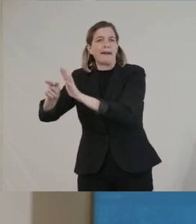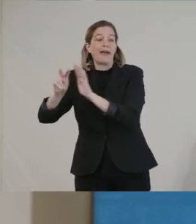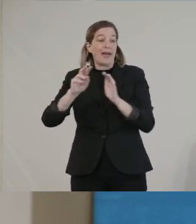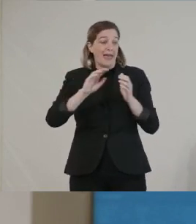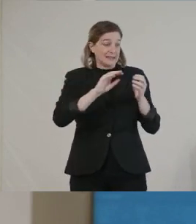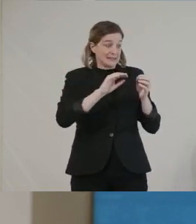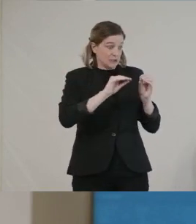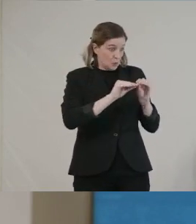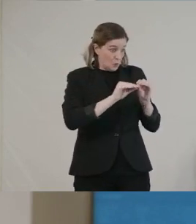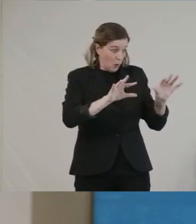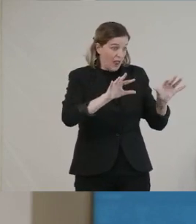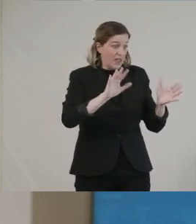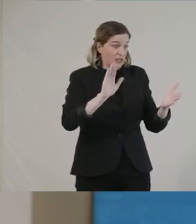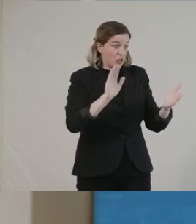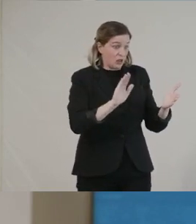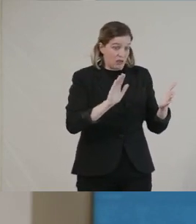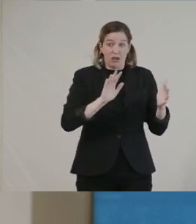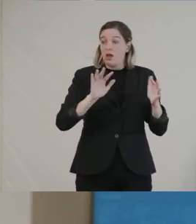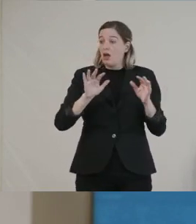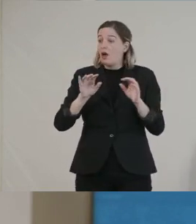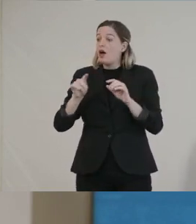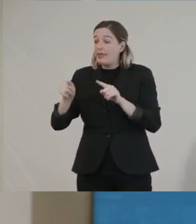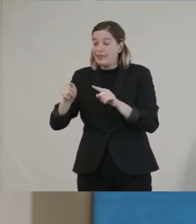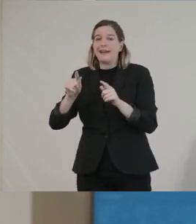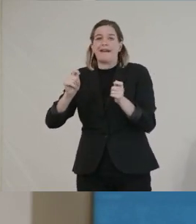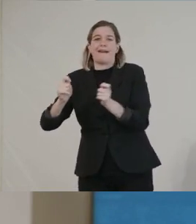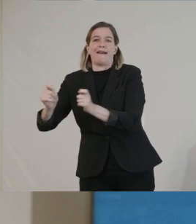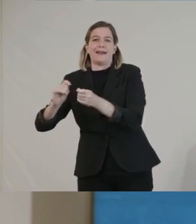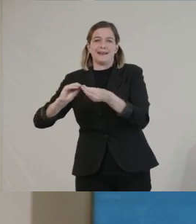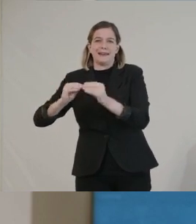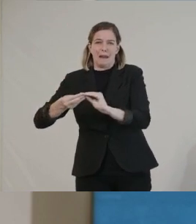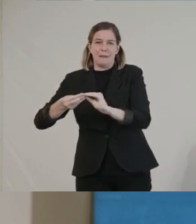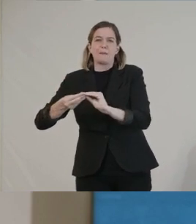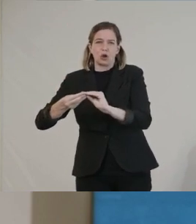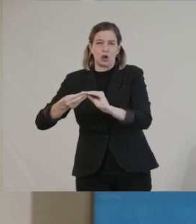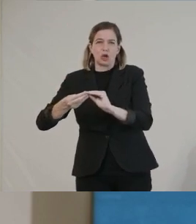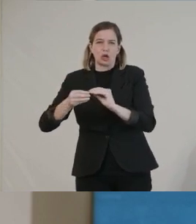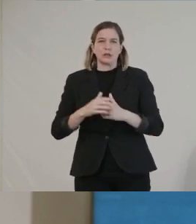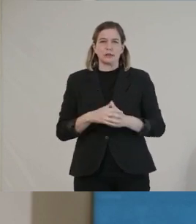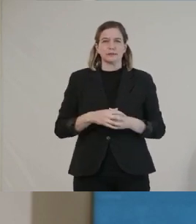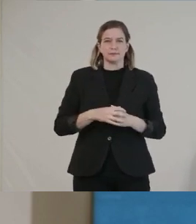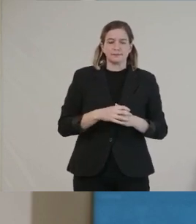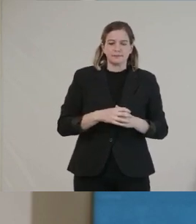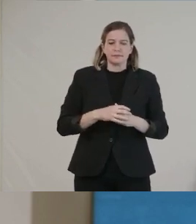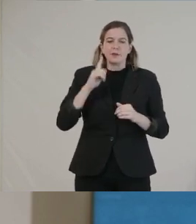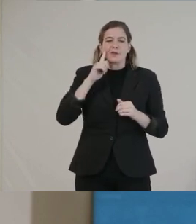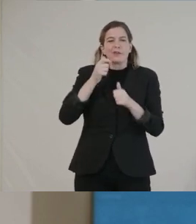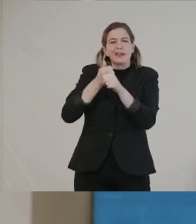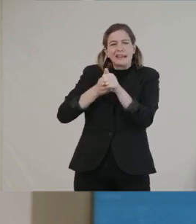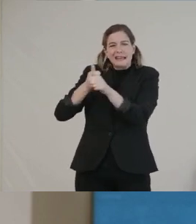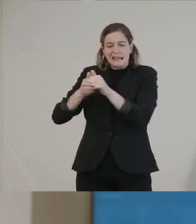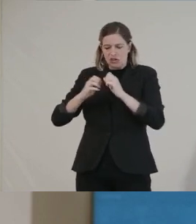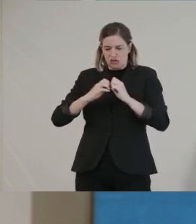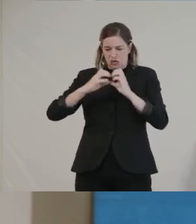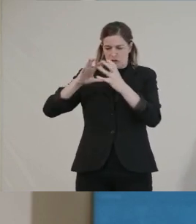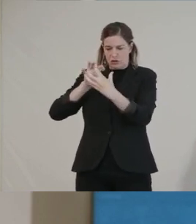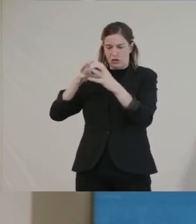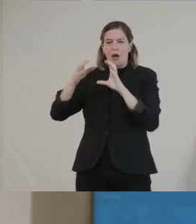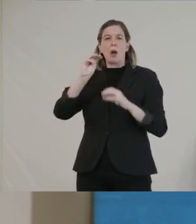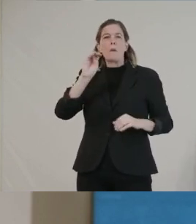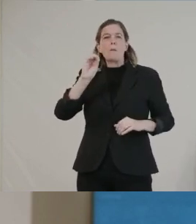to mitigation strategies, as well as different factors that are included into each model. So while we've been using them to predict what